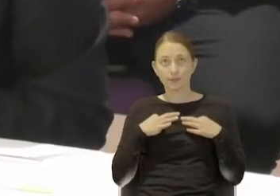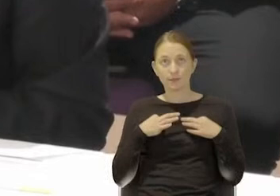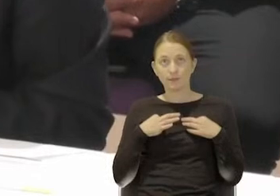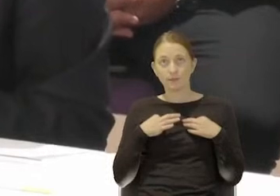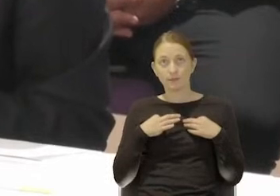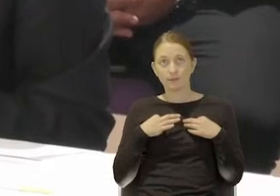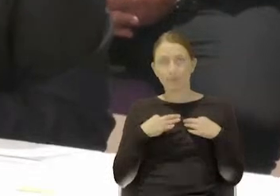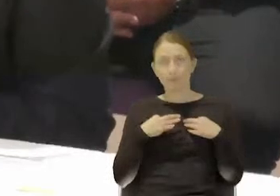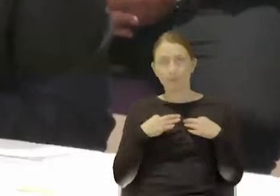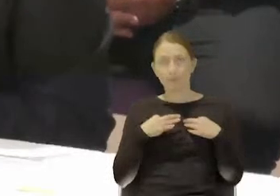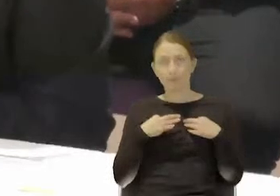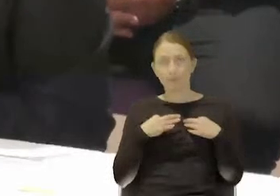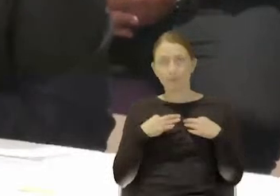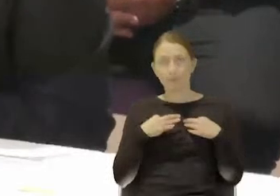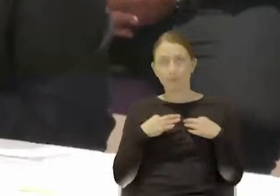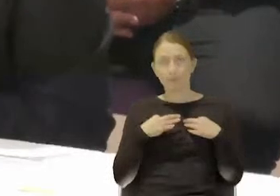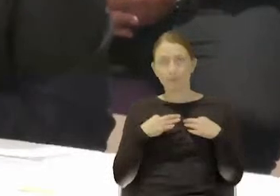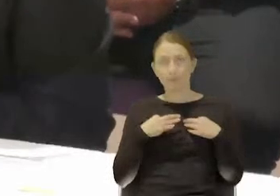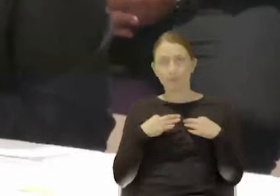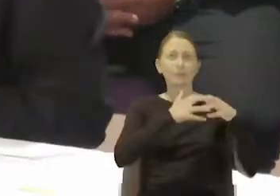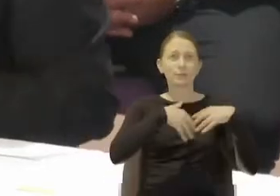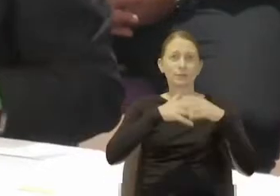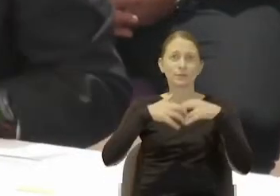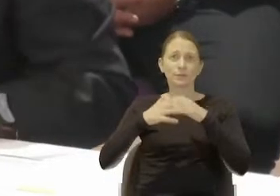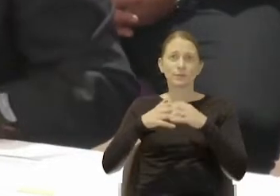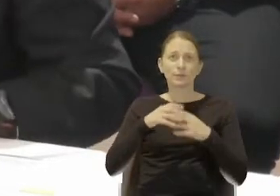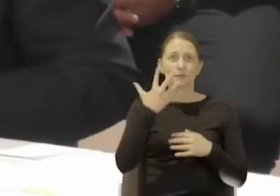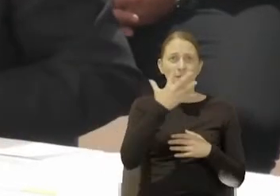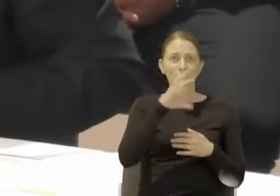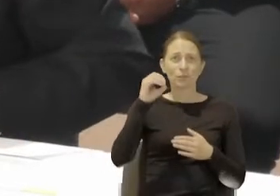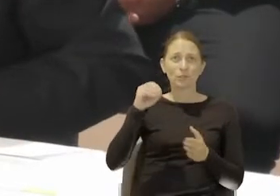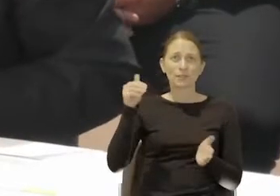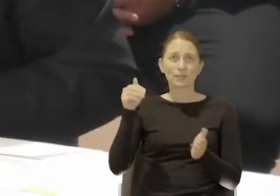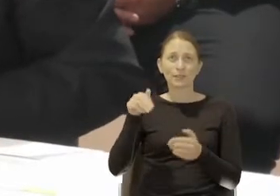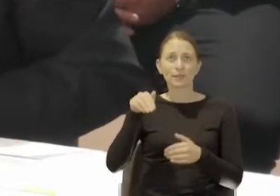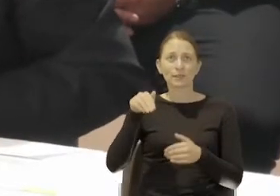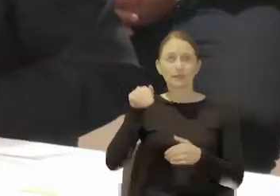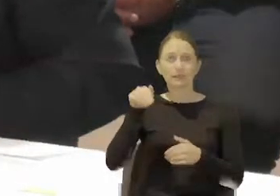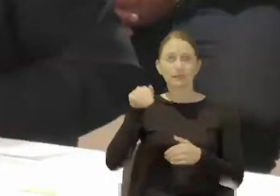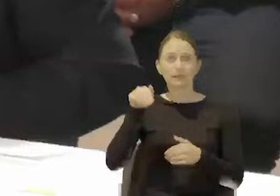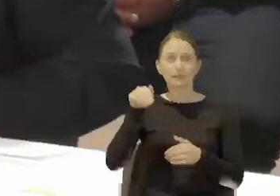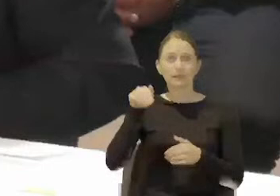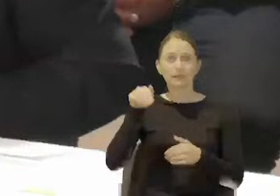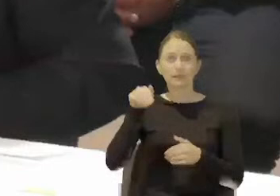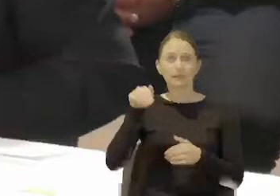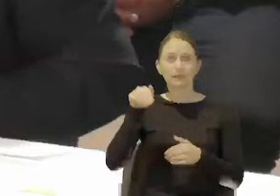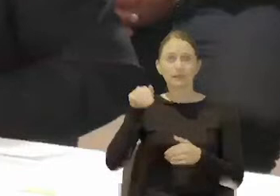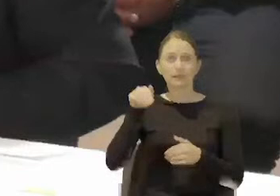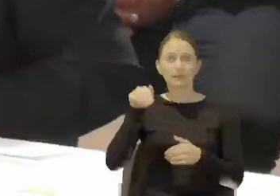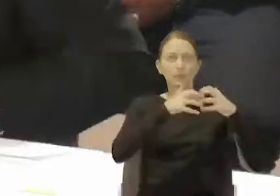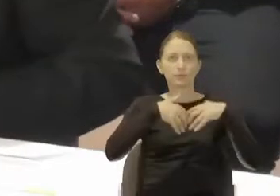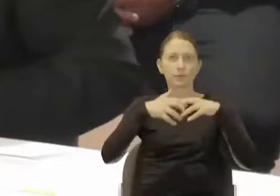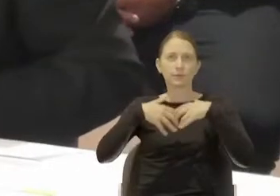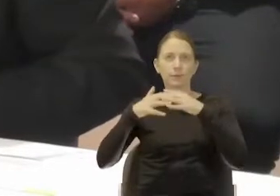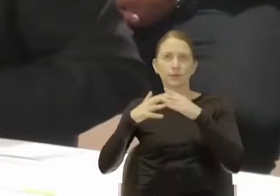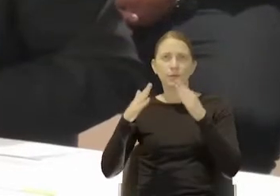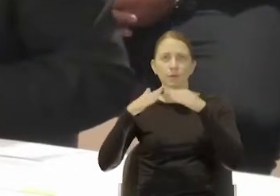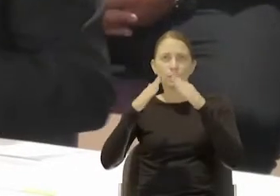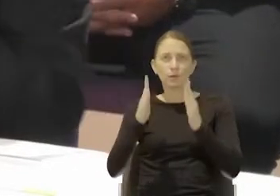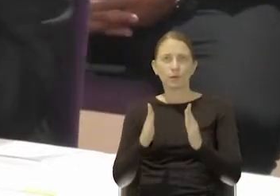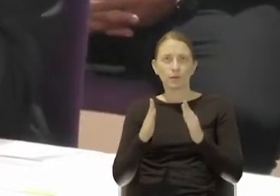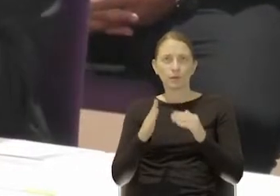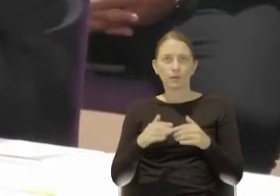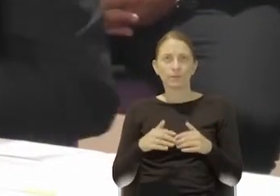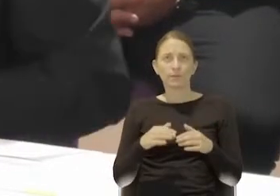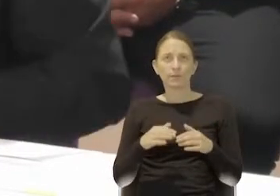We created this ministry because we want to build 50,000 new apartments.